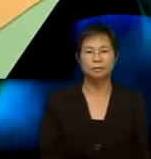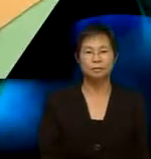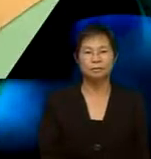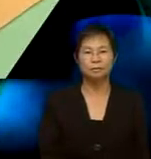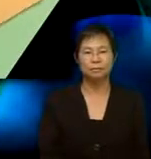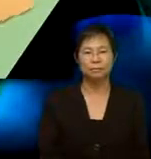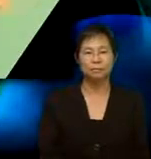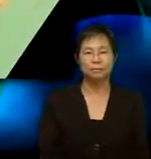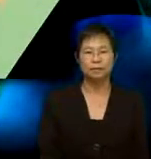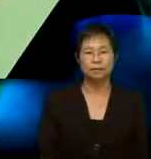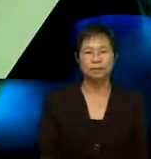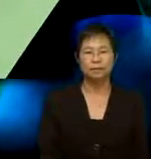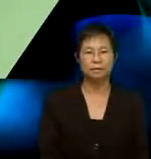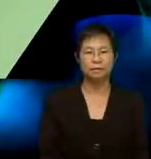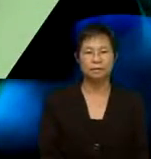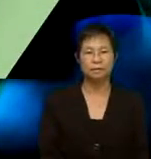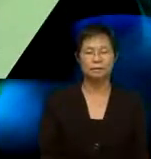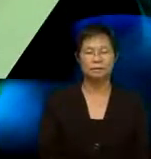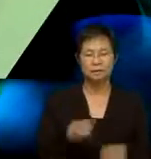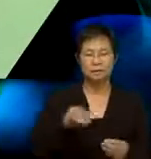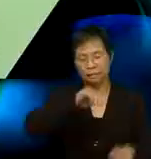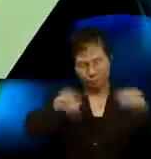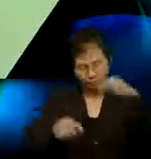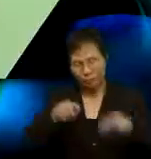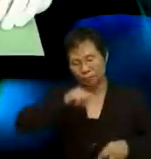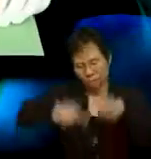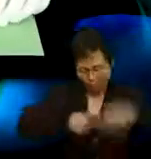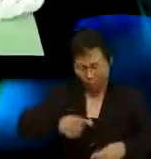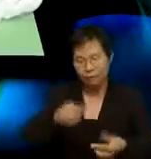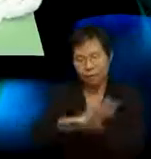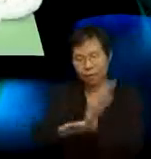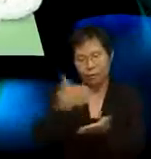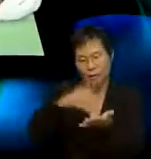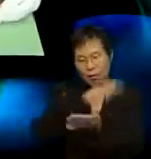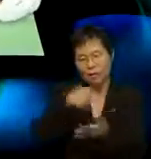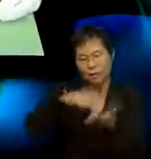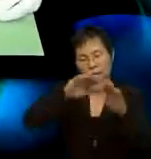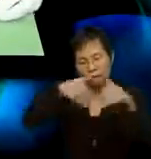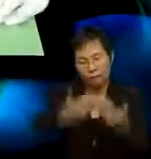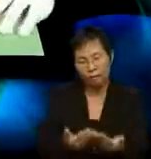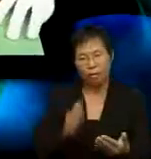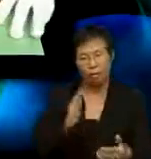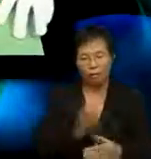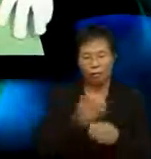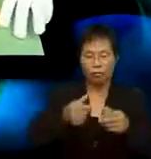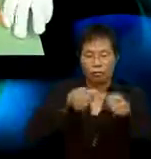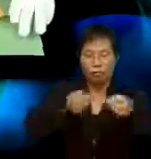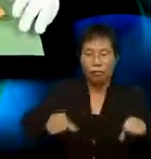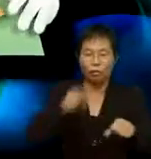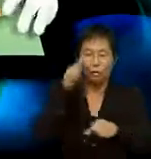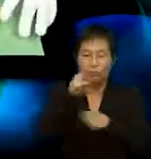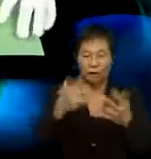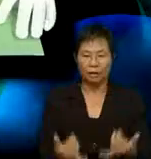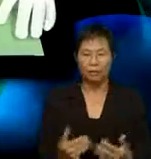And after that, turn back the paper again. So this is how our fold looks like